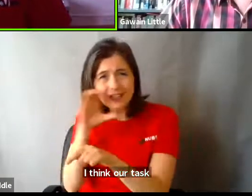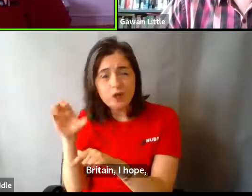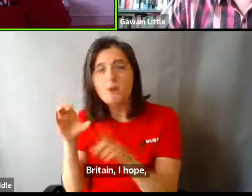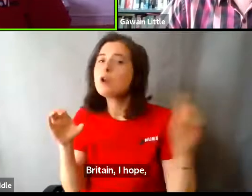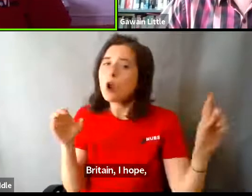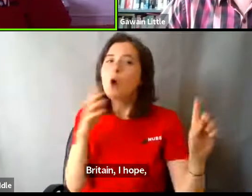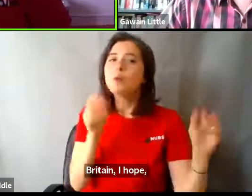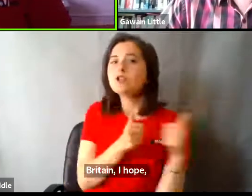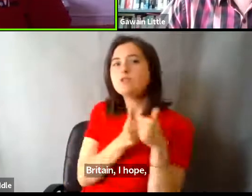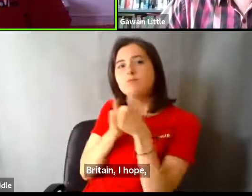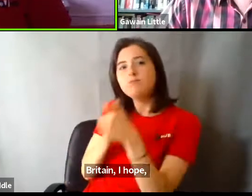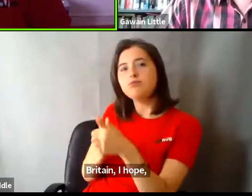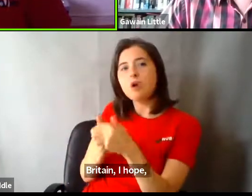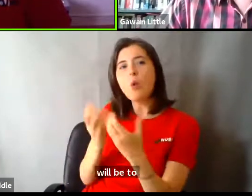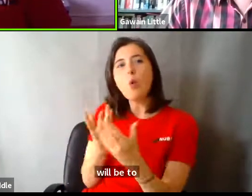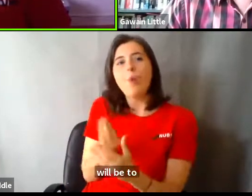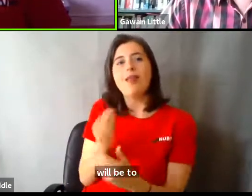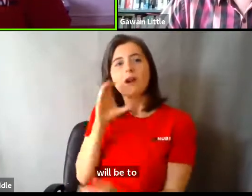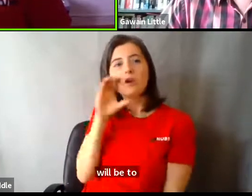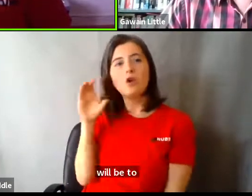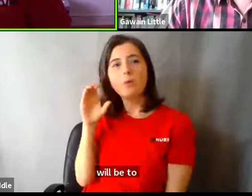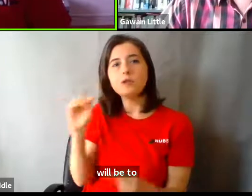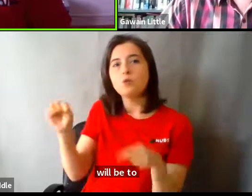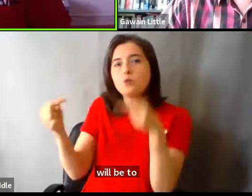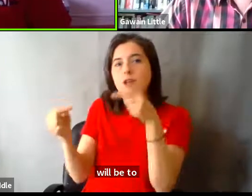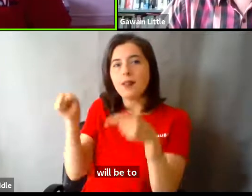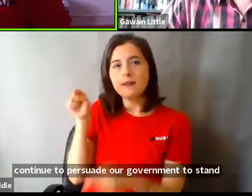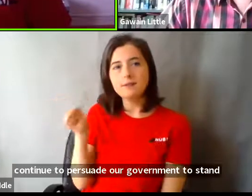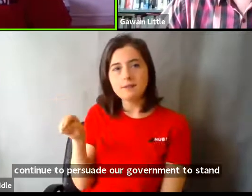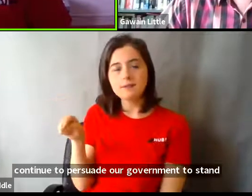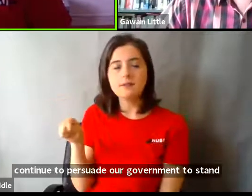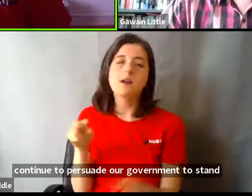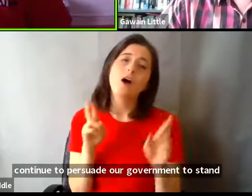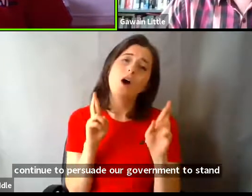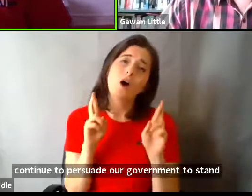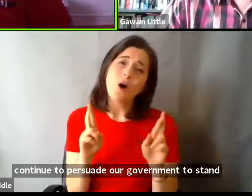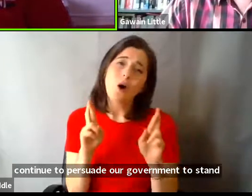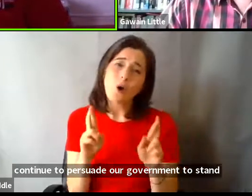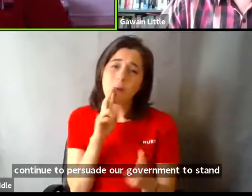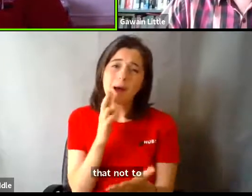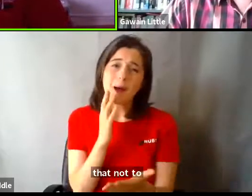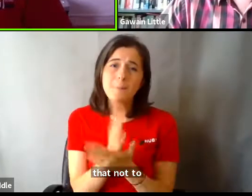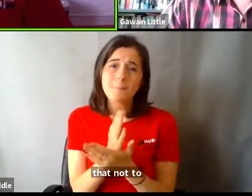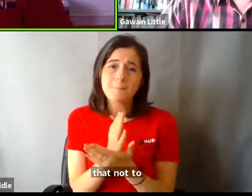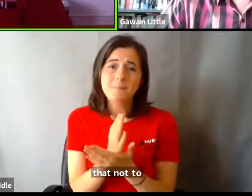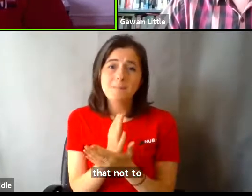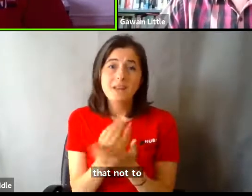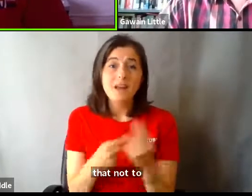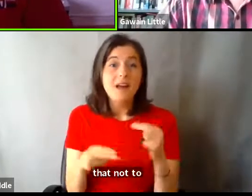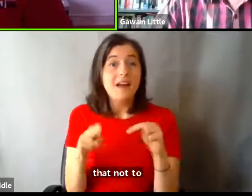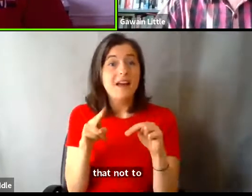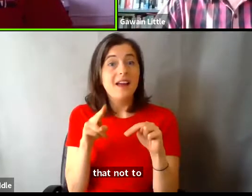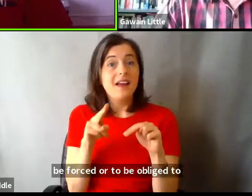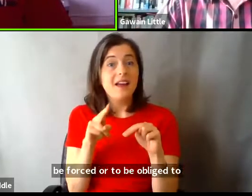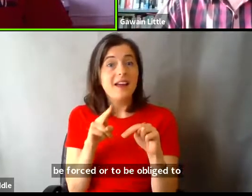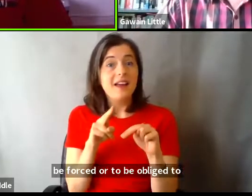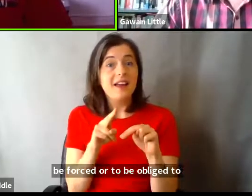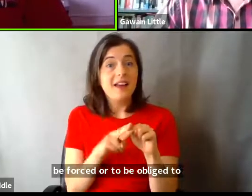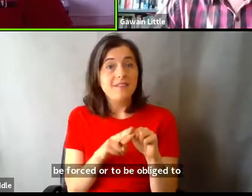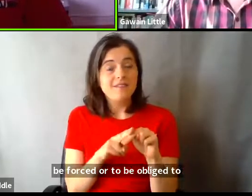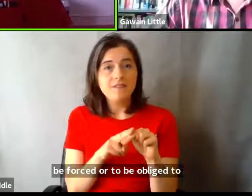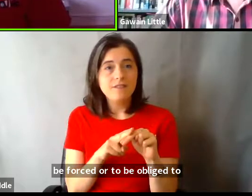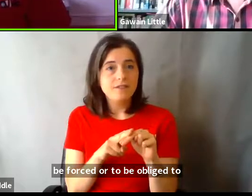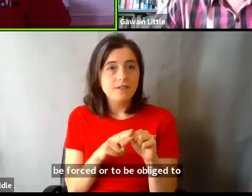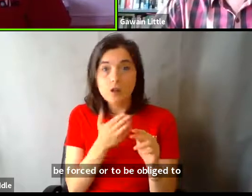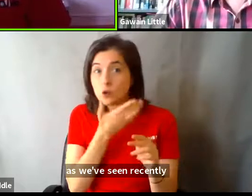in solidarity and against that. I hope that will be the case. I hope if you are not already members, that some of you will think about joining